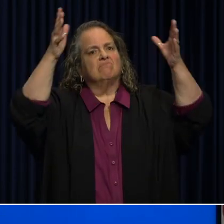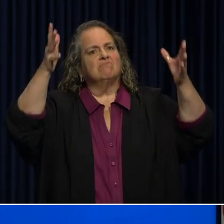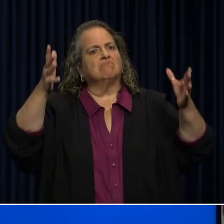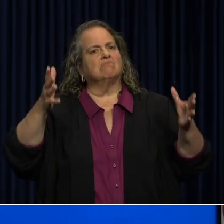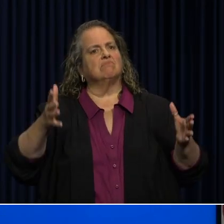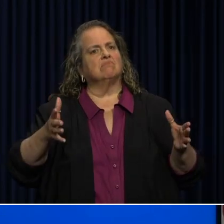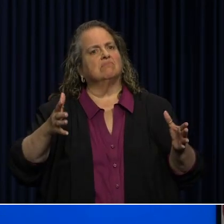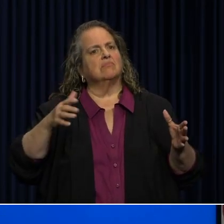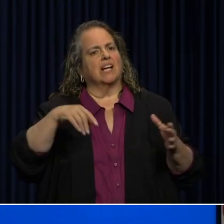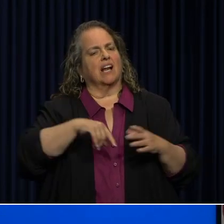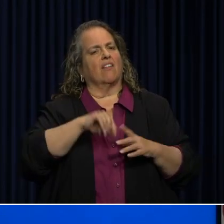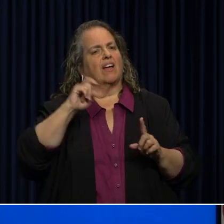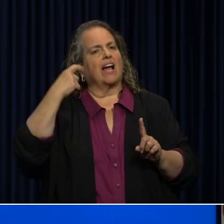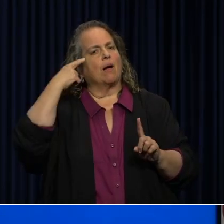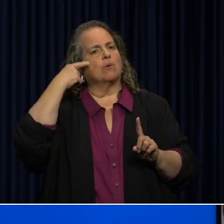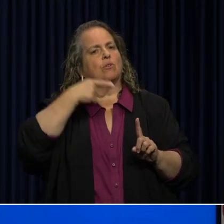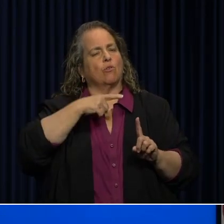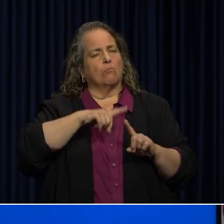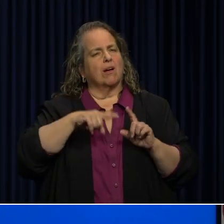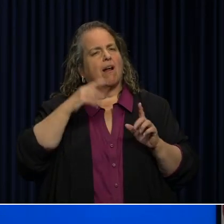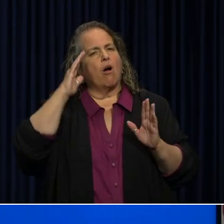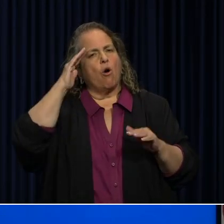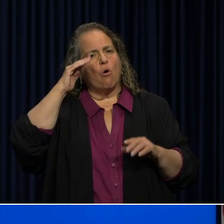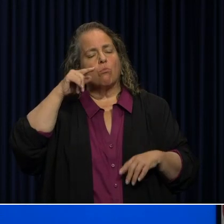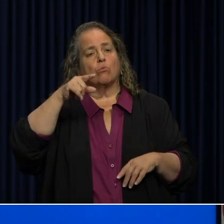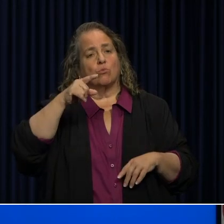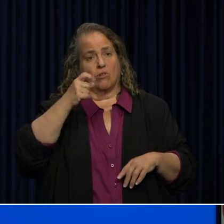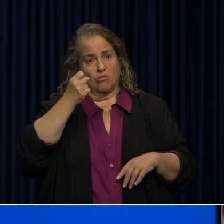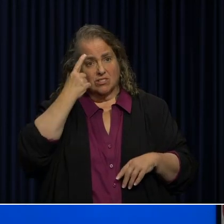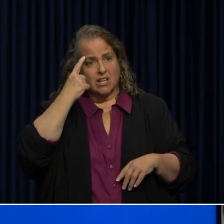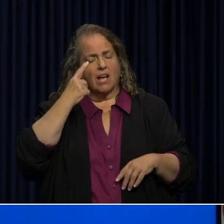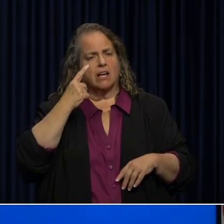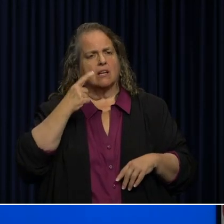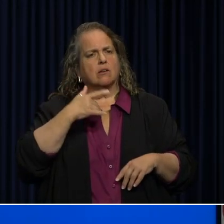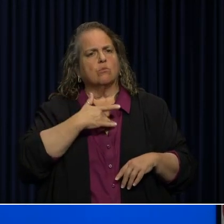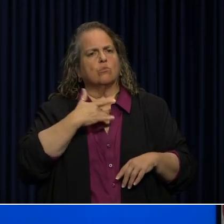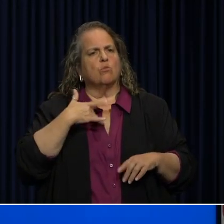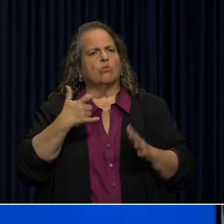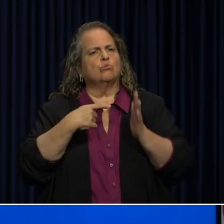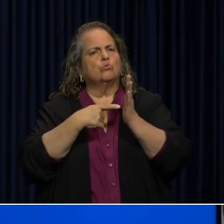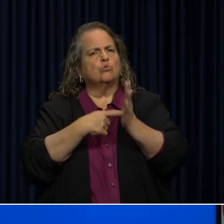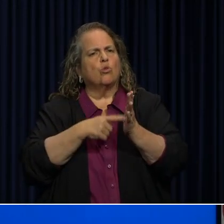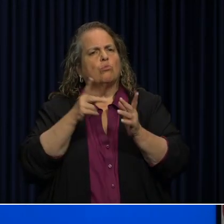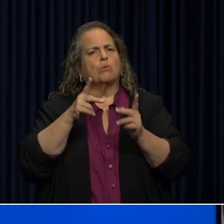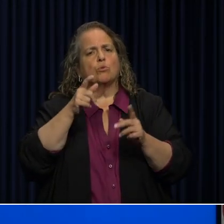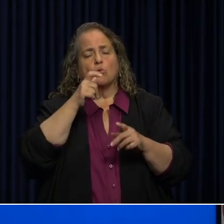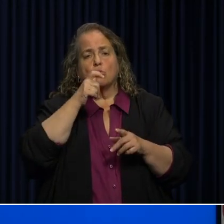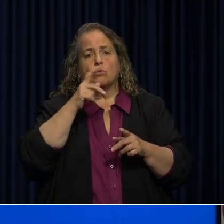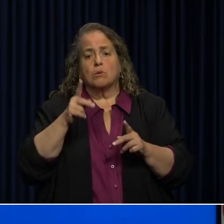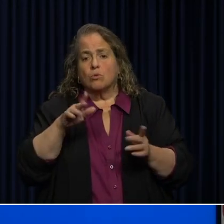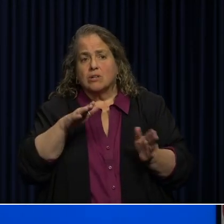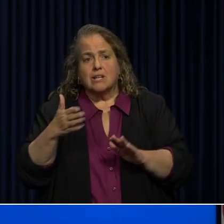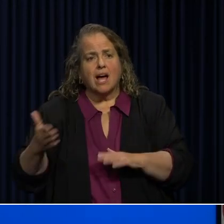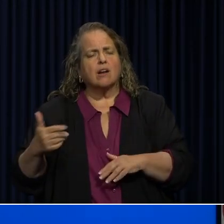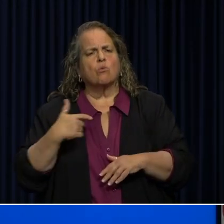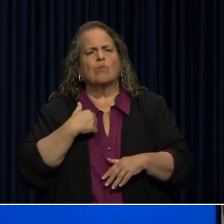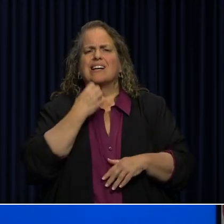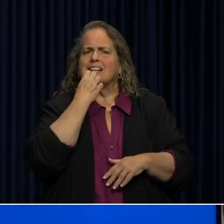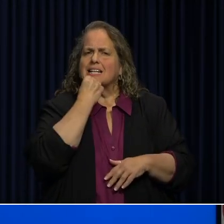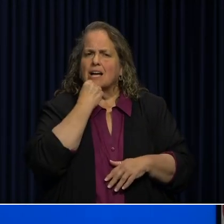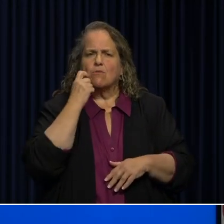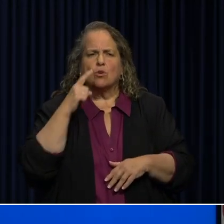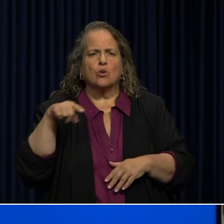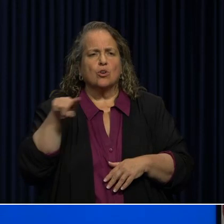is meaningful and shows those out there that have lost loved ones that we care about them. A loss of any Kentuckian